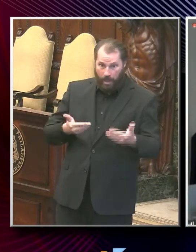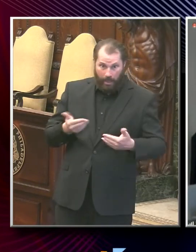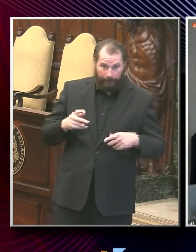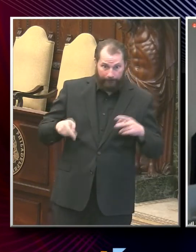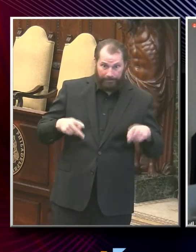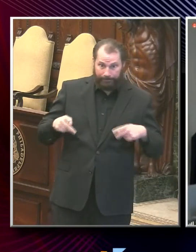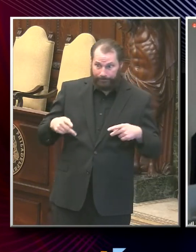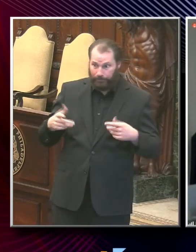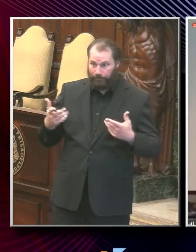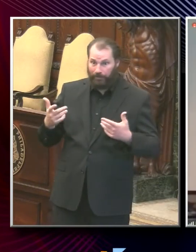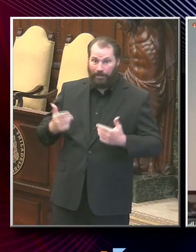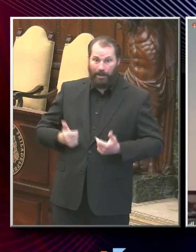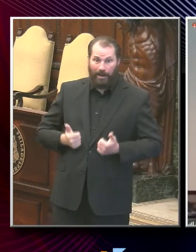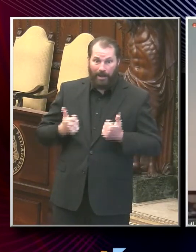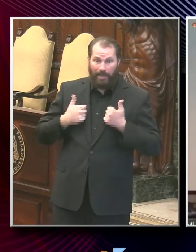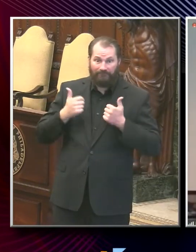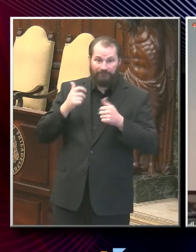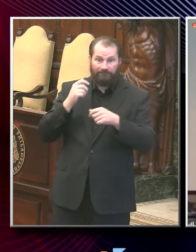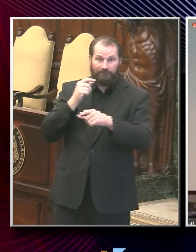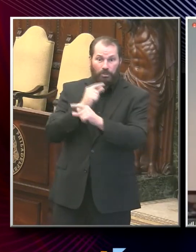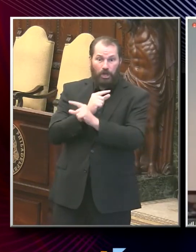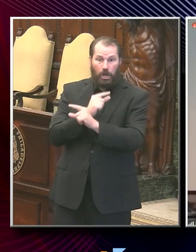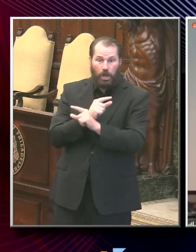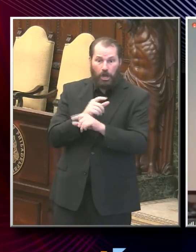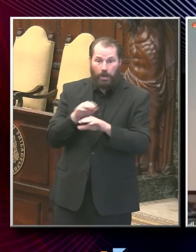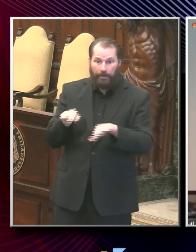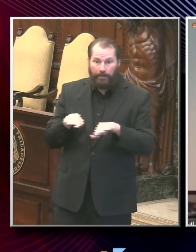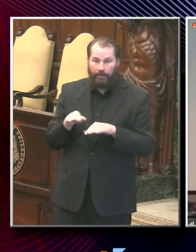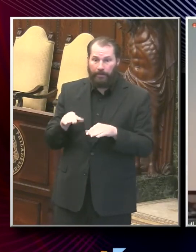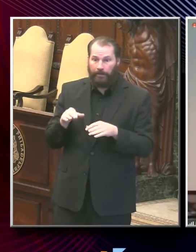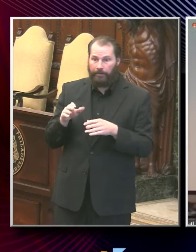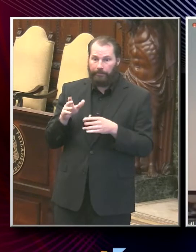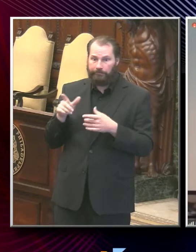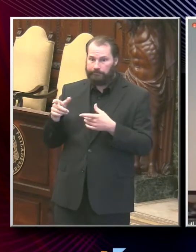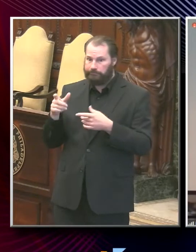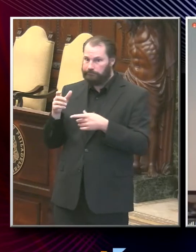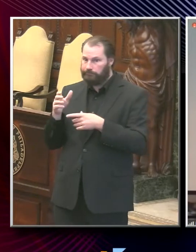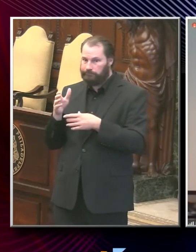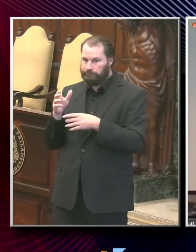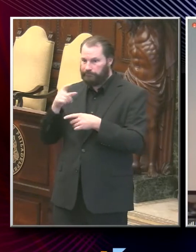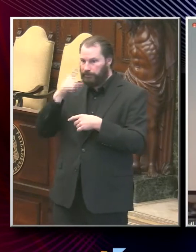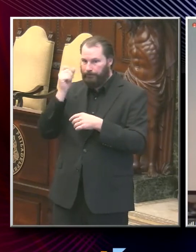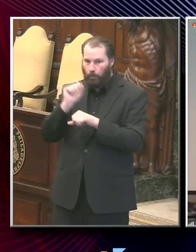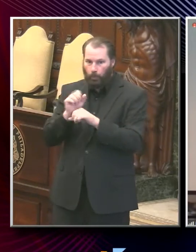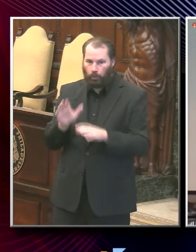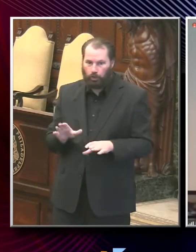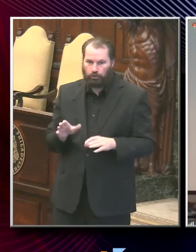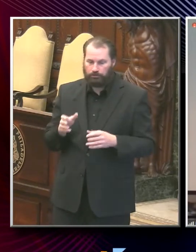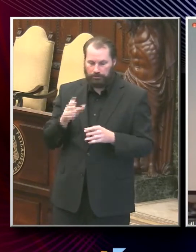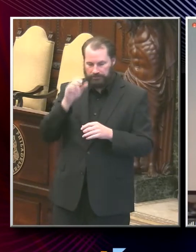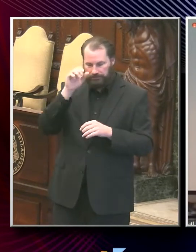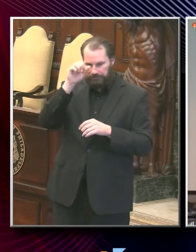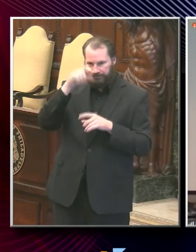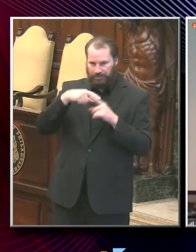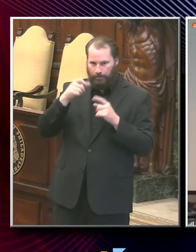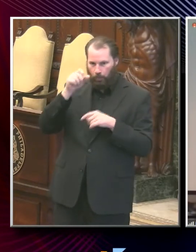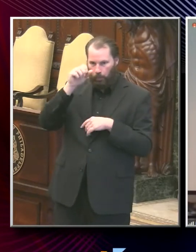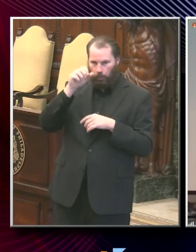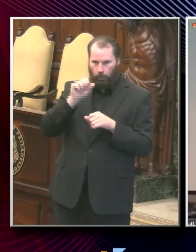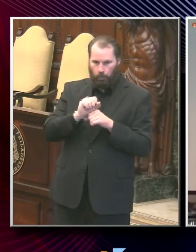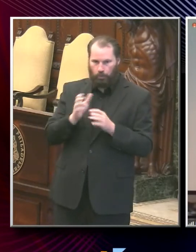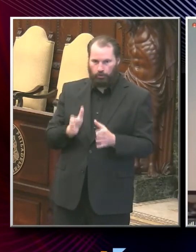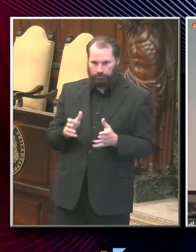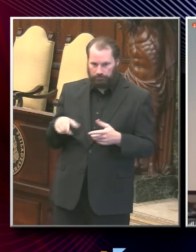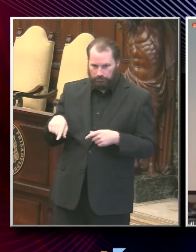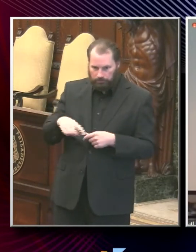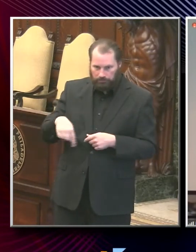lifeguards, as well as to hire that many temporary workers, summer workers to manage the pools is intensive. And we were in the height of the